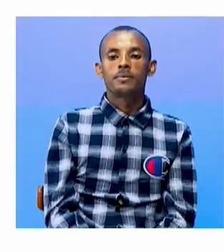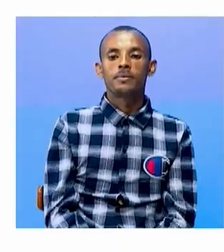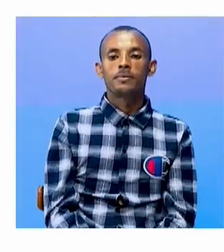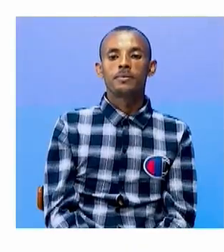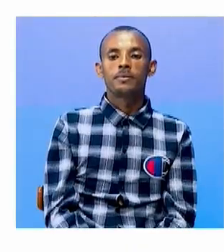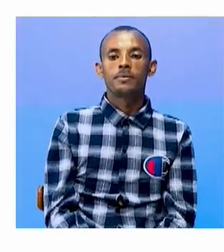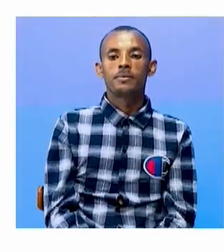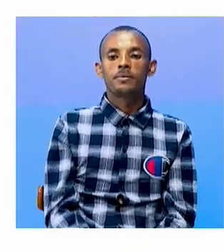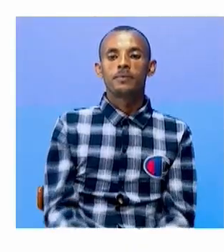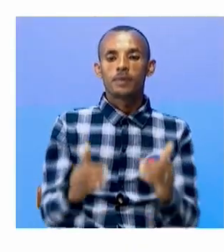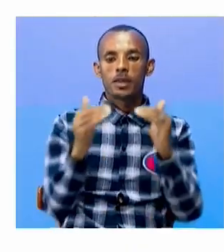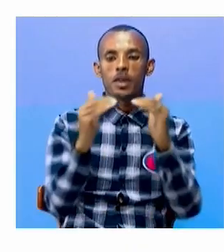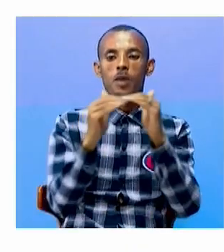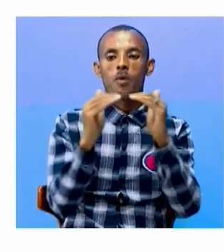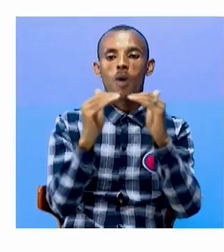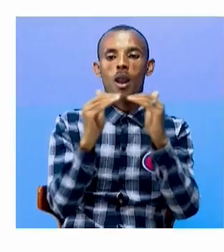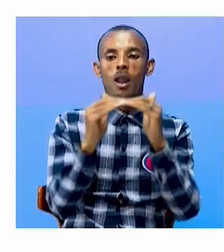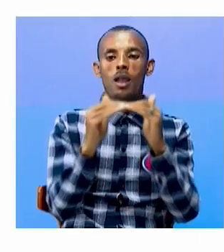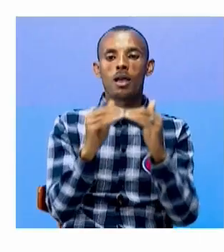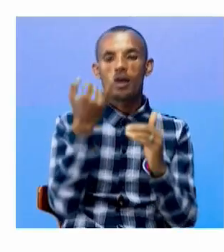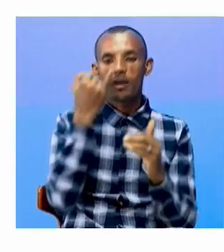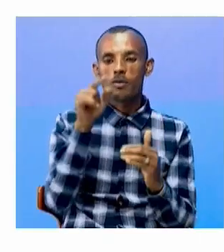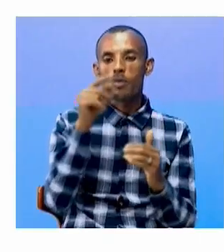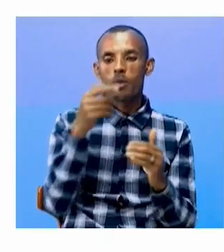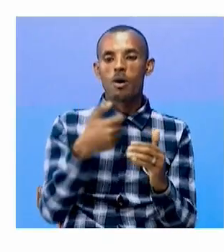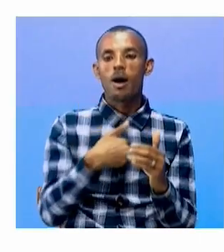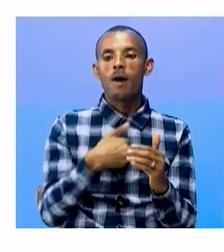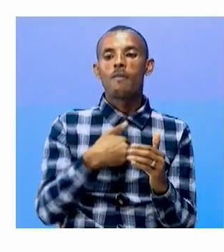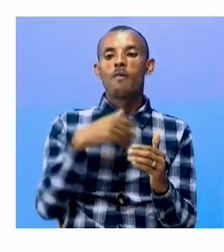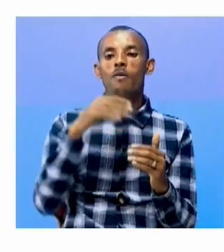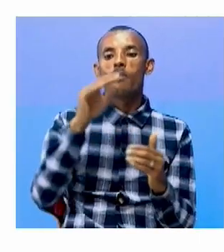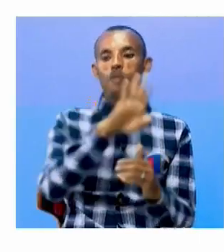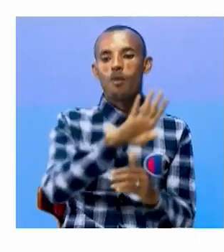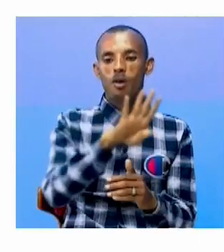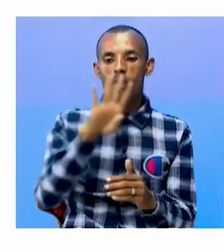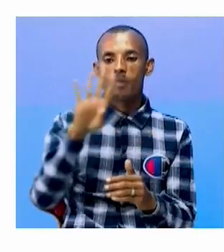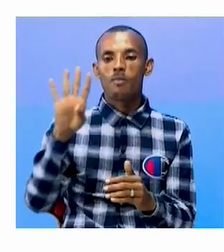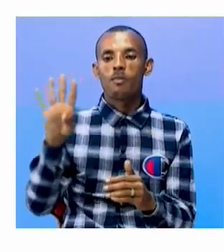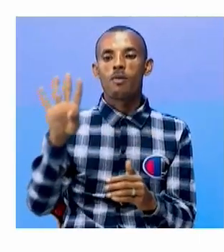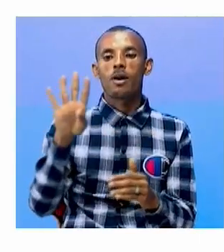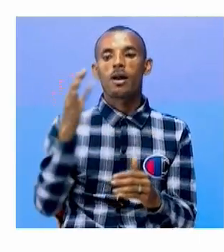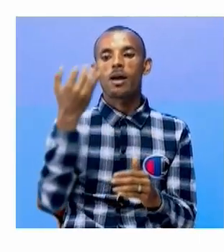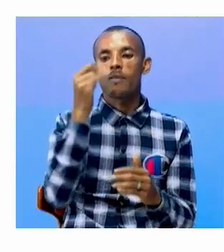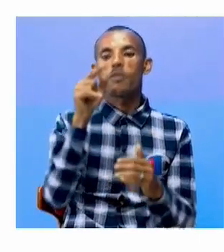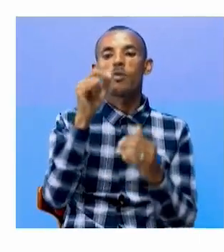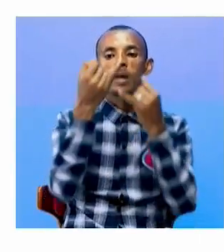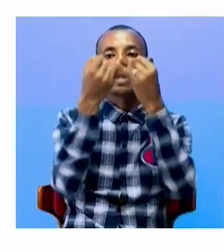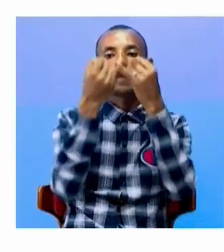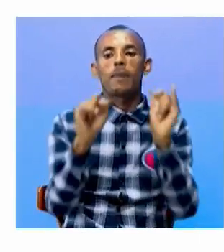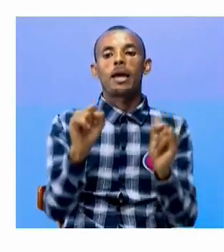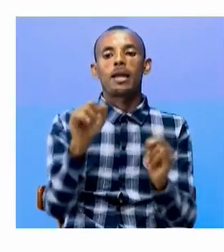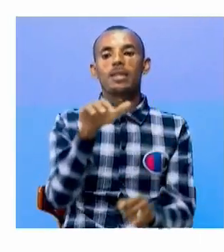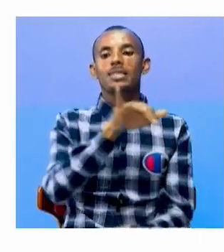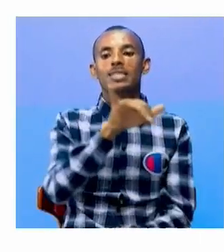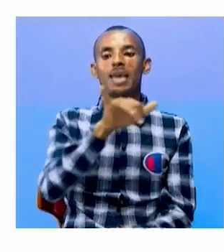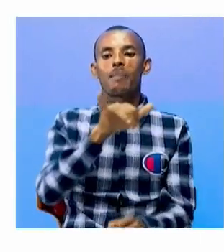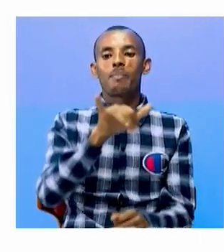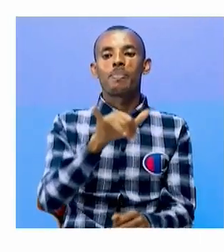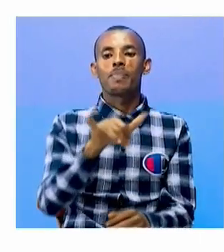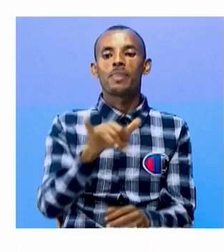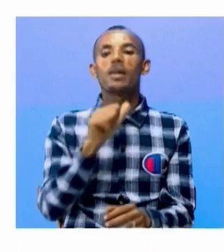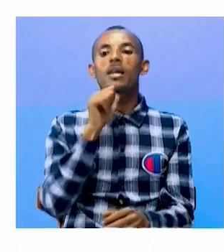This is equal. If you have 4, here 4, if you divide by same non-zero